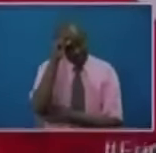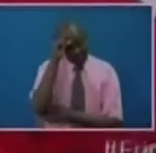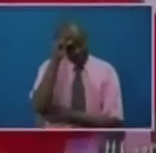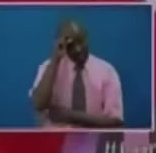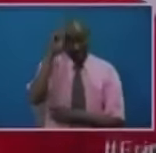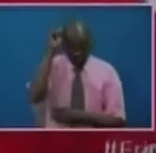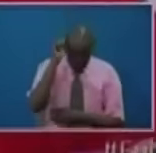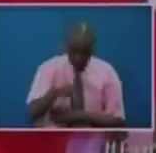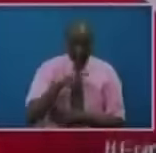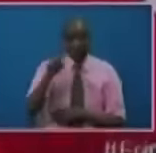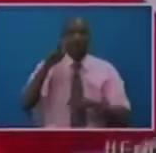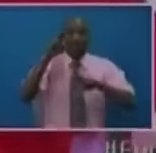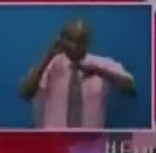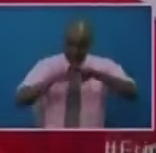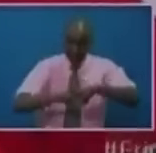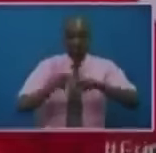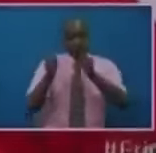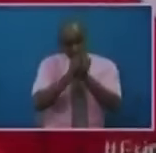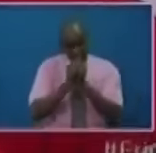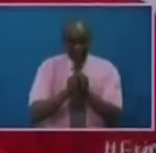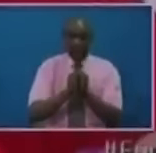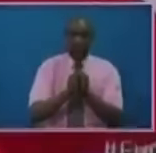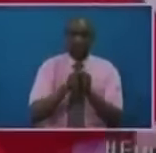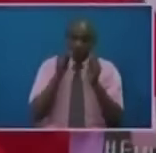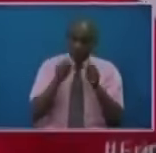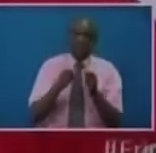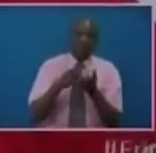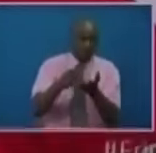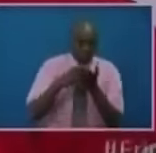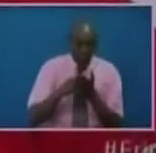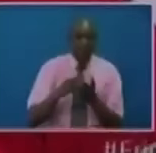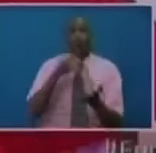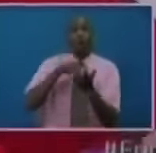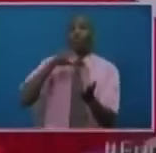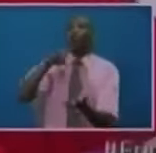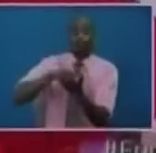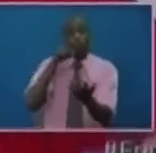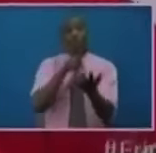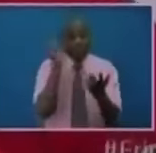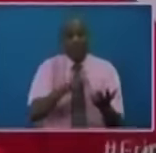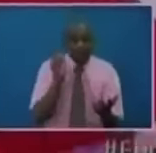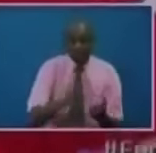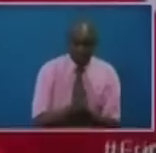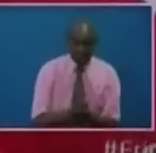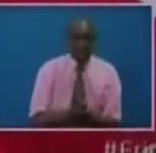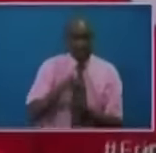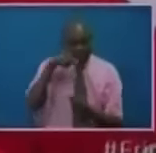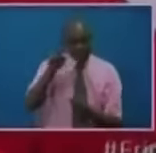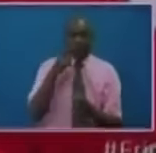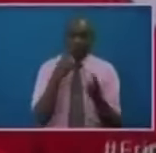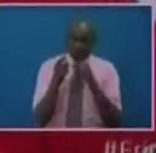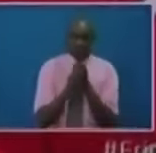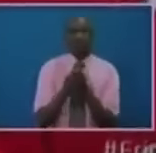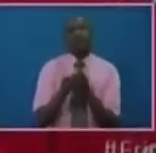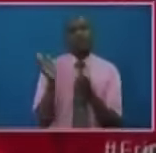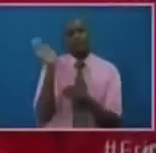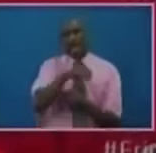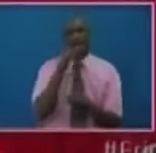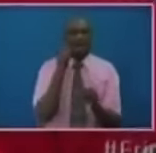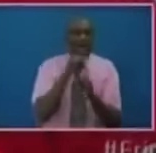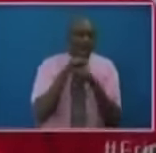should go and sit on a table today without preconditions, get into a return to work formula.